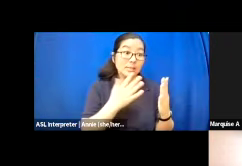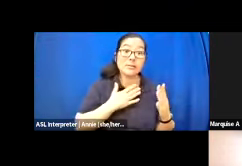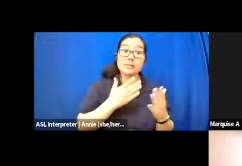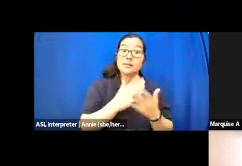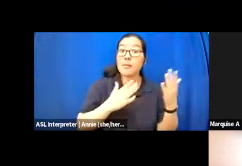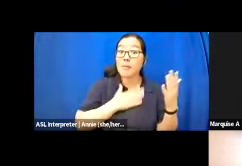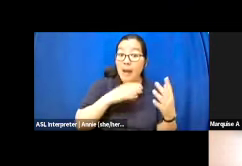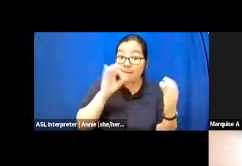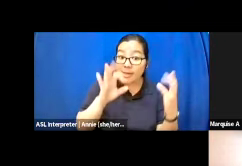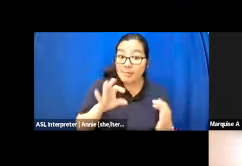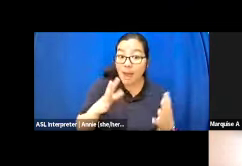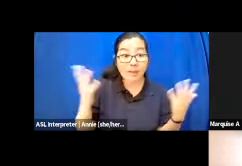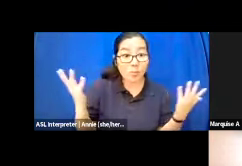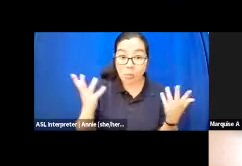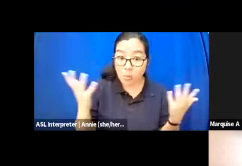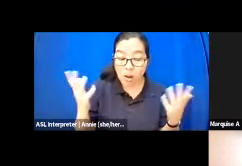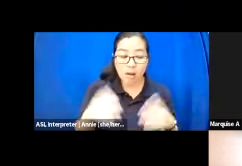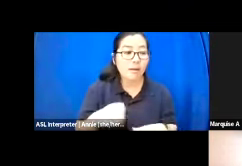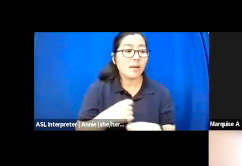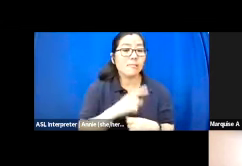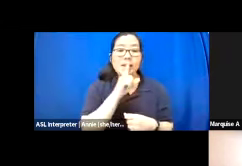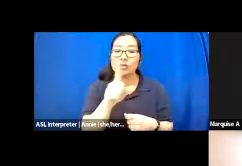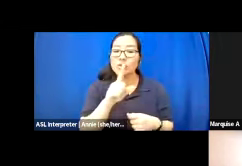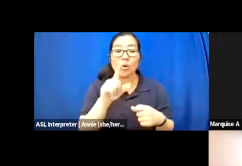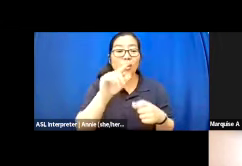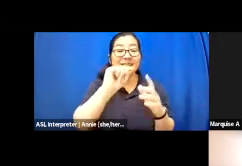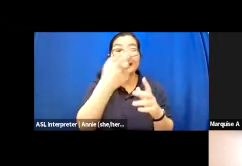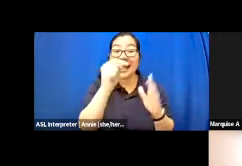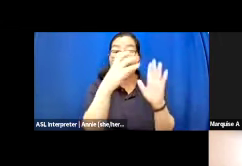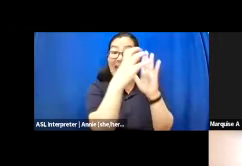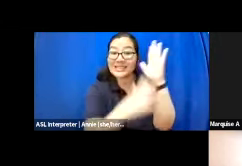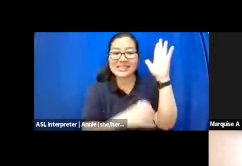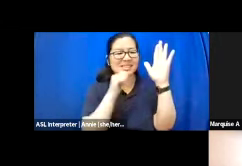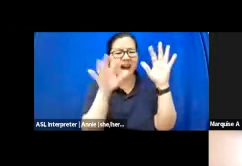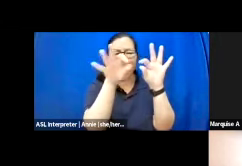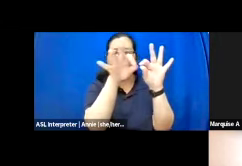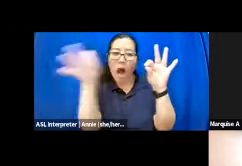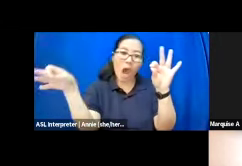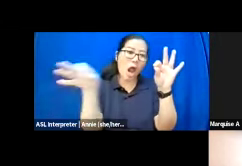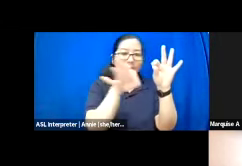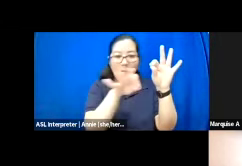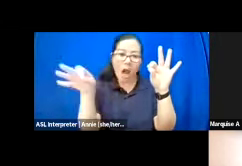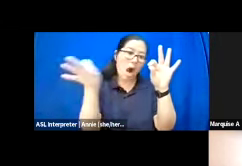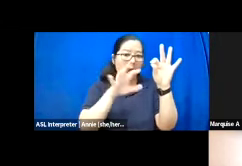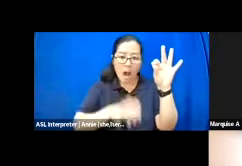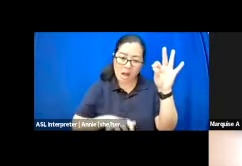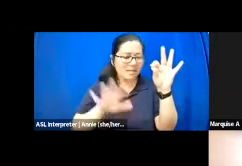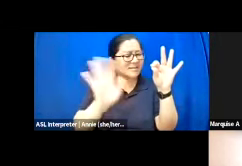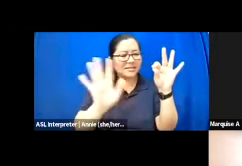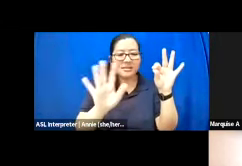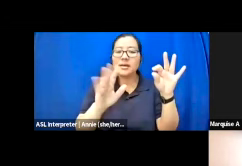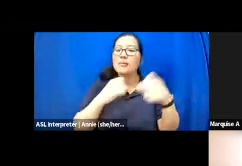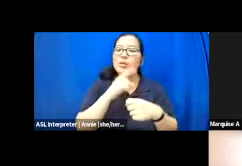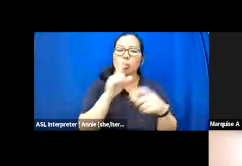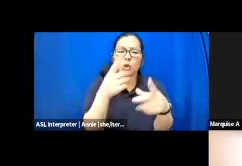Make sure the text is not in full sentences, for example, it's more bullet points I can actually